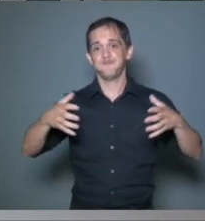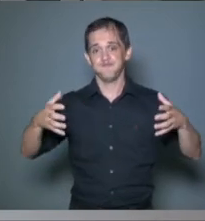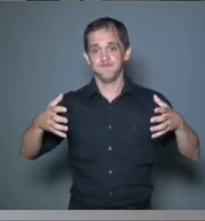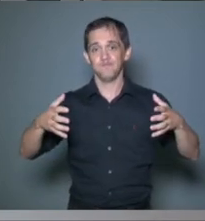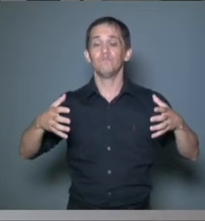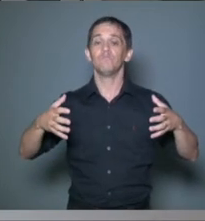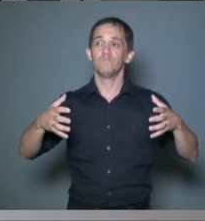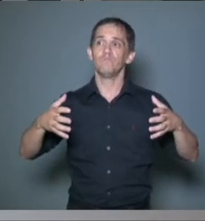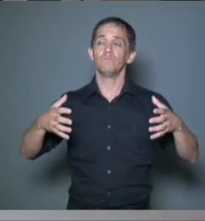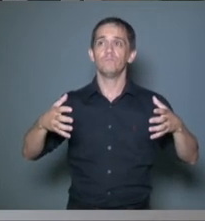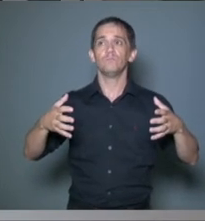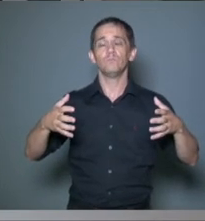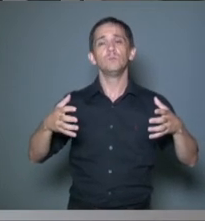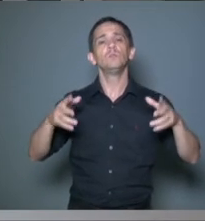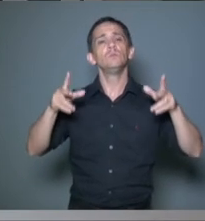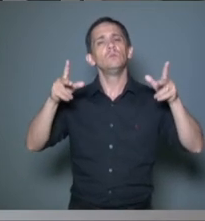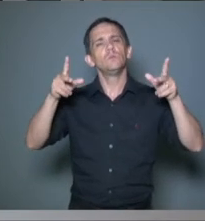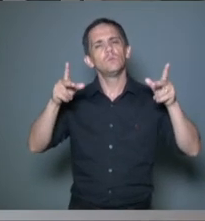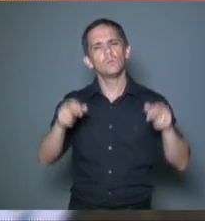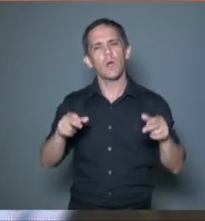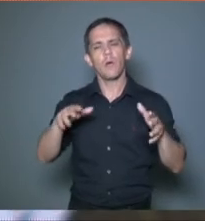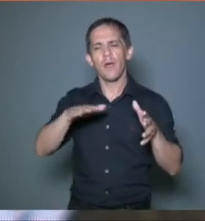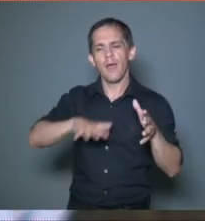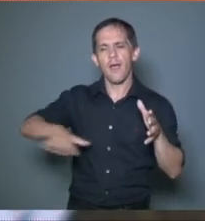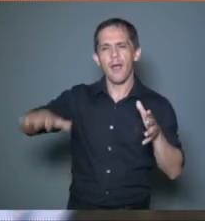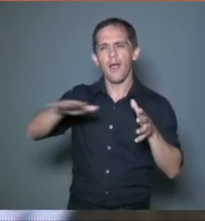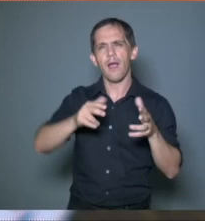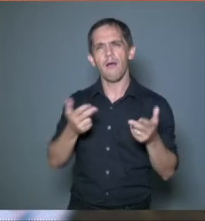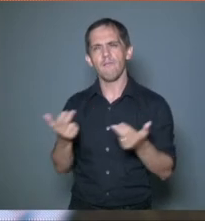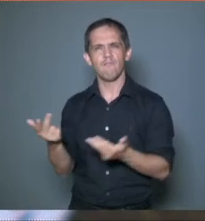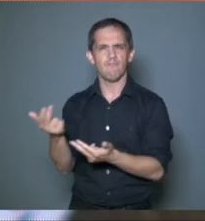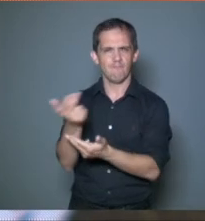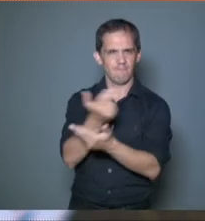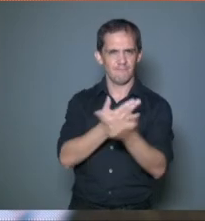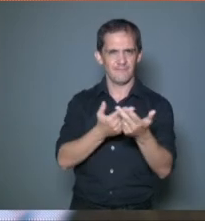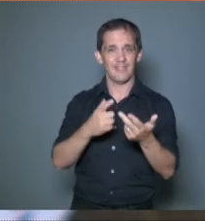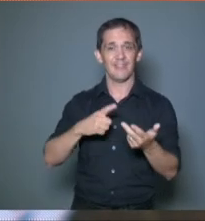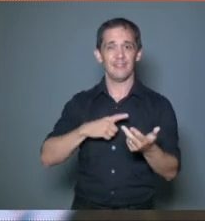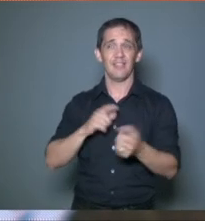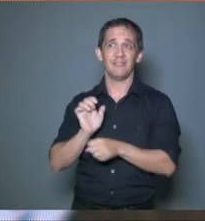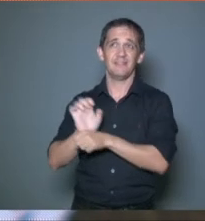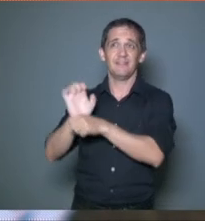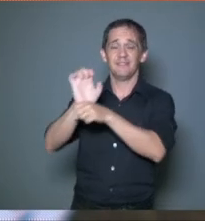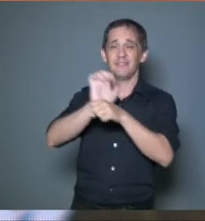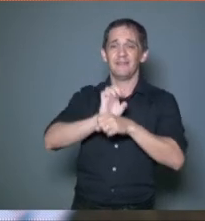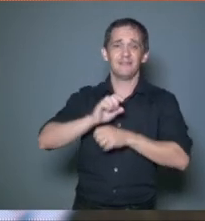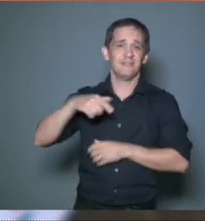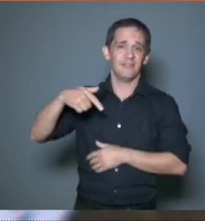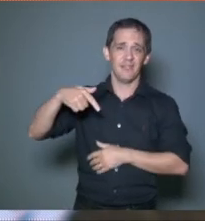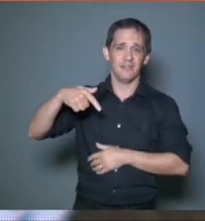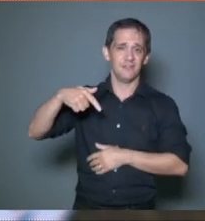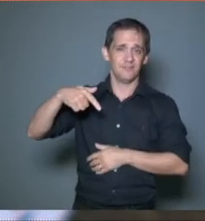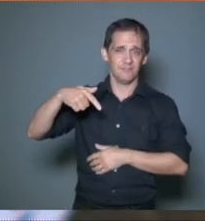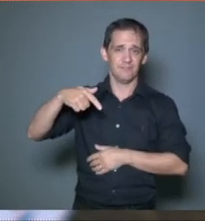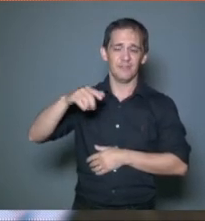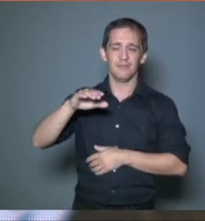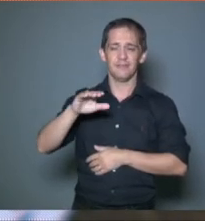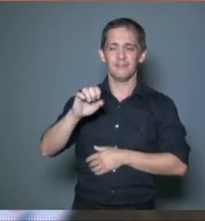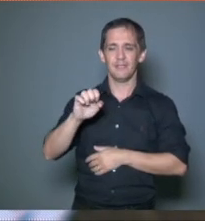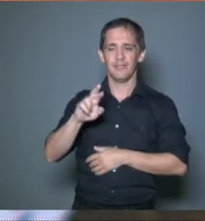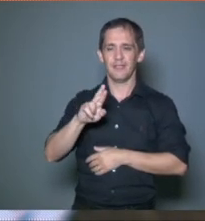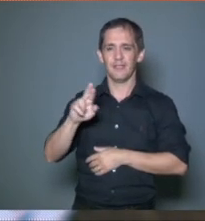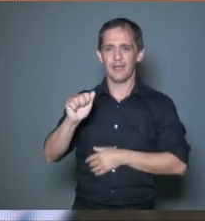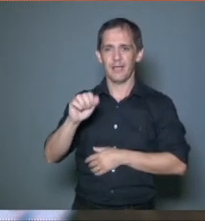will take place in similar geographies. Today, we are present in 7 states in the Brazilian